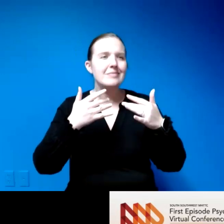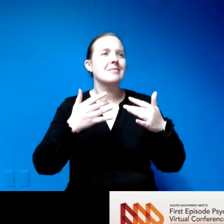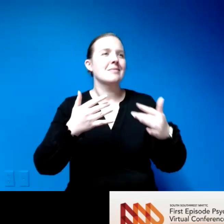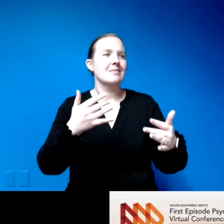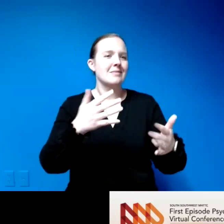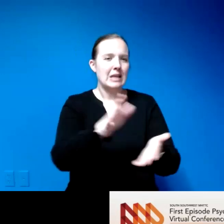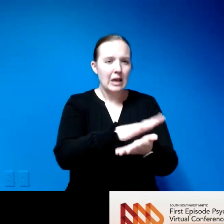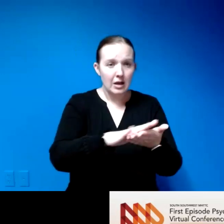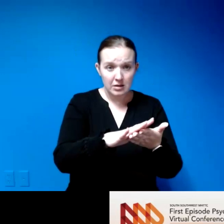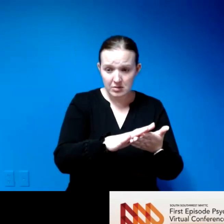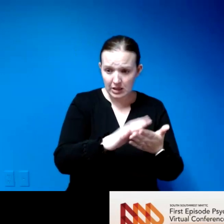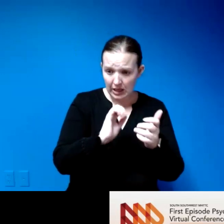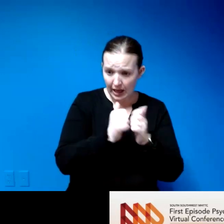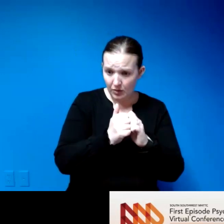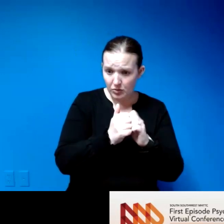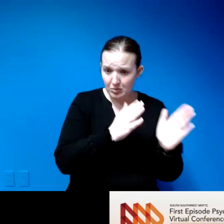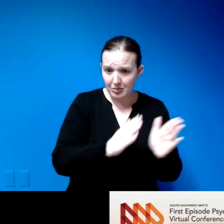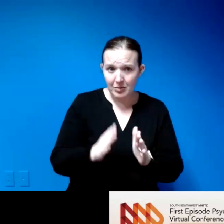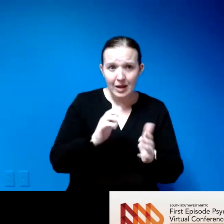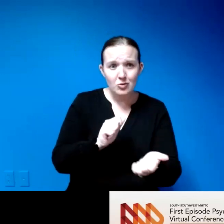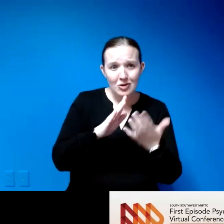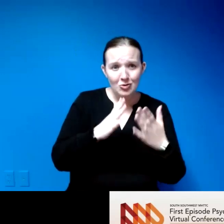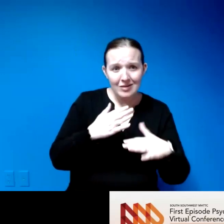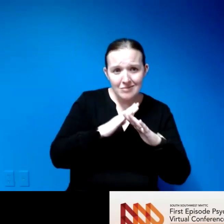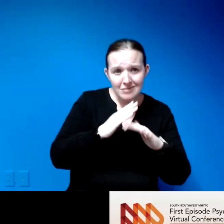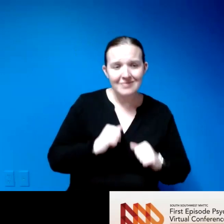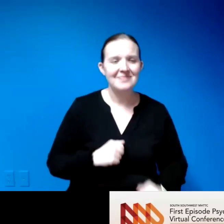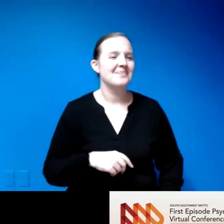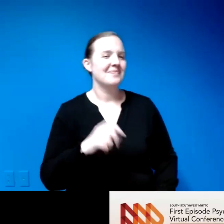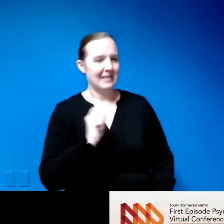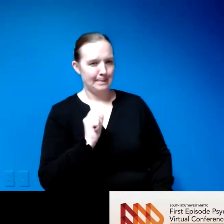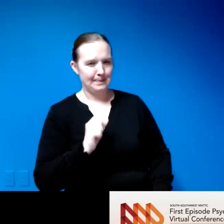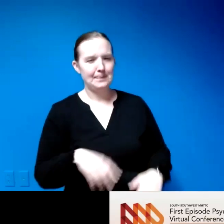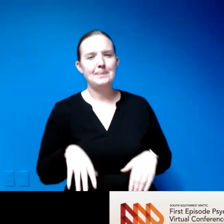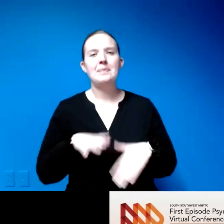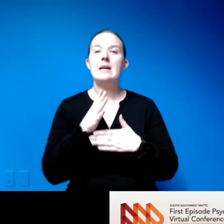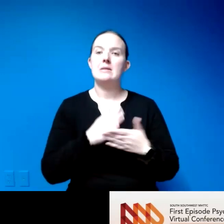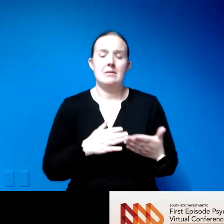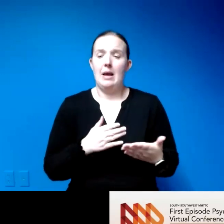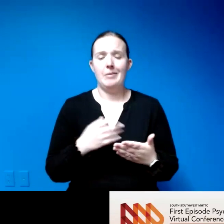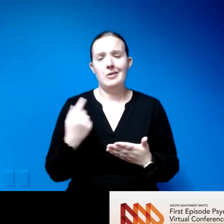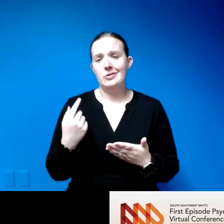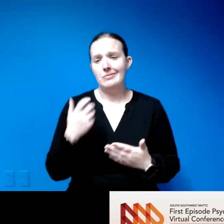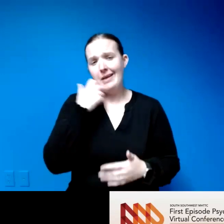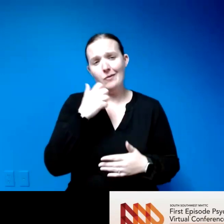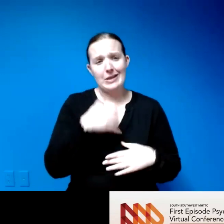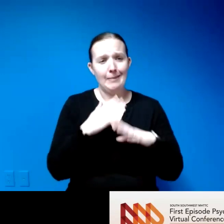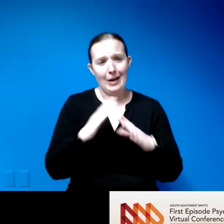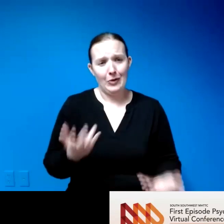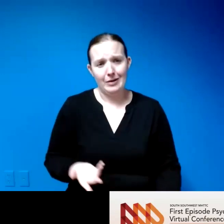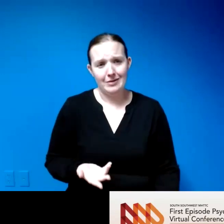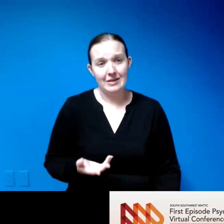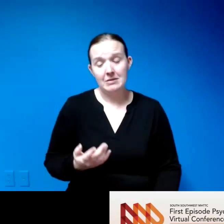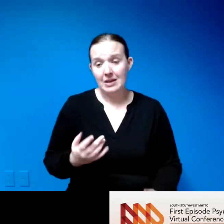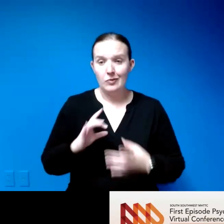to address some of those. Yes, so some are everyday barriers in terms of the logistics of our